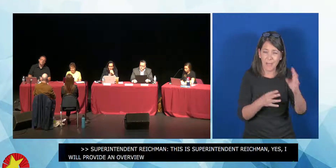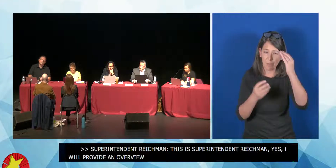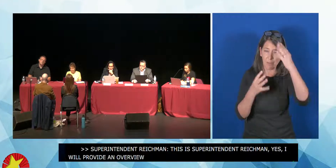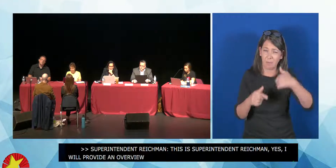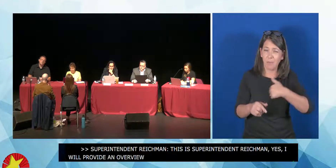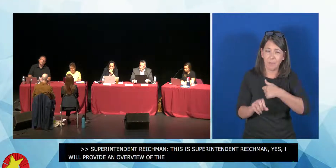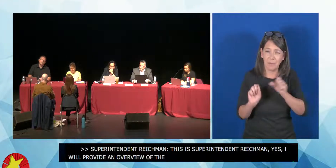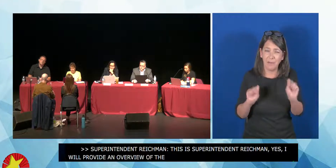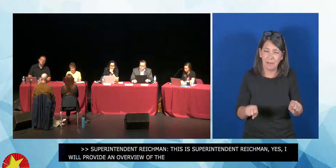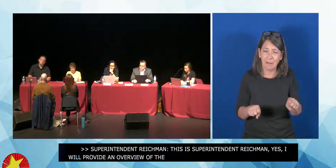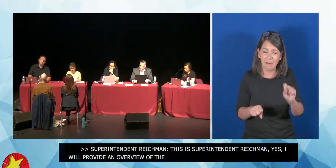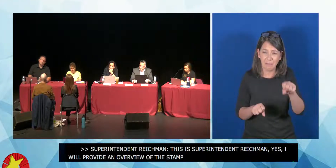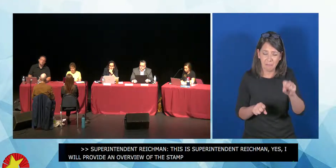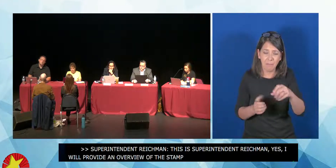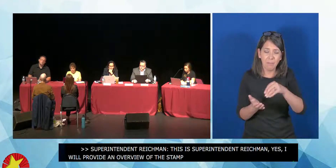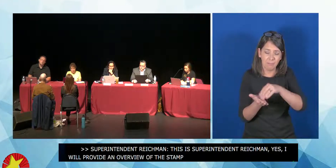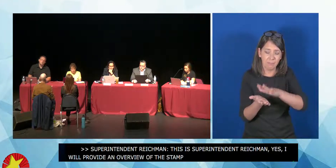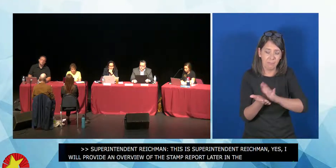later in the agenda.